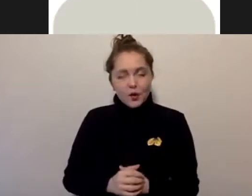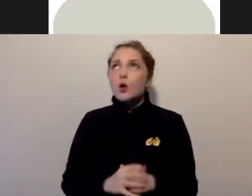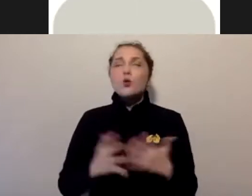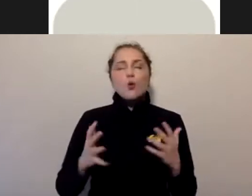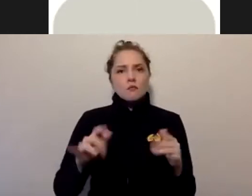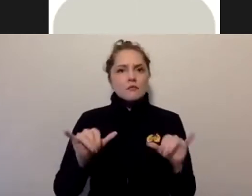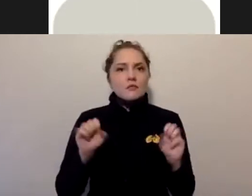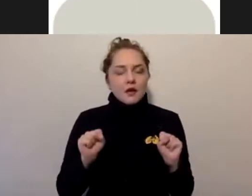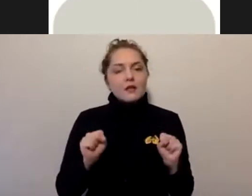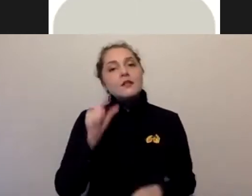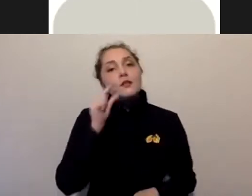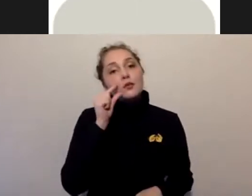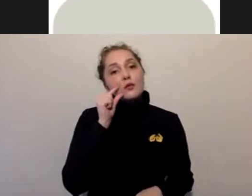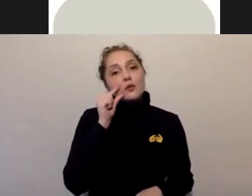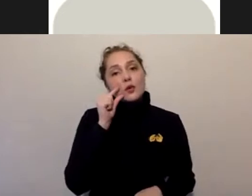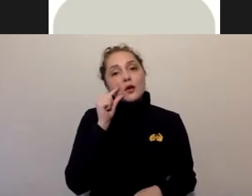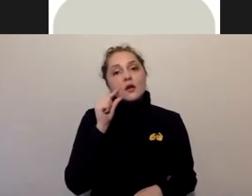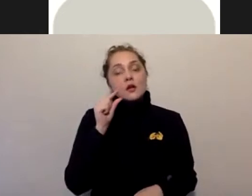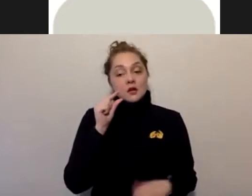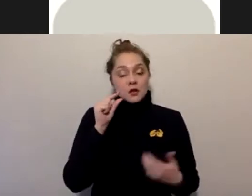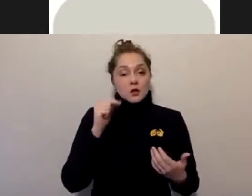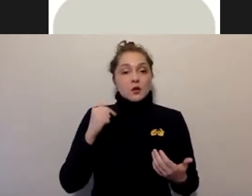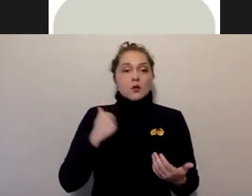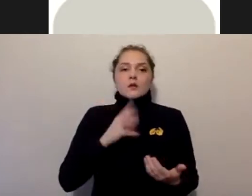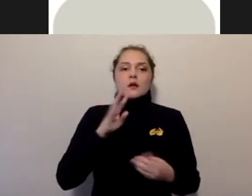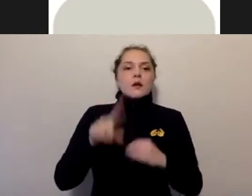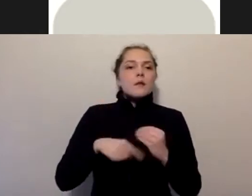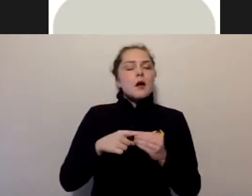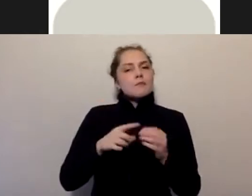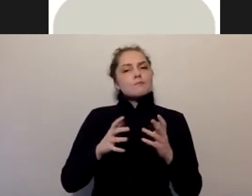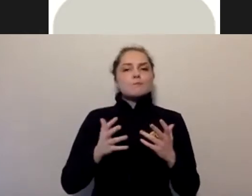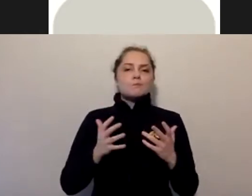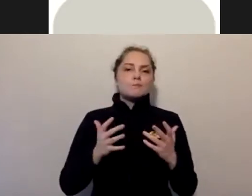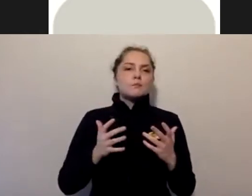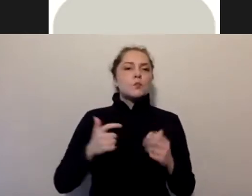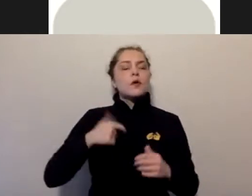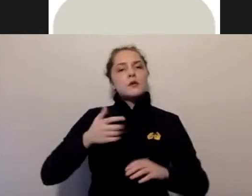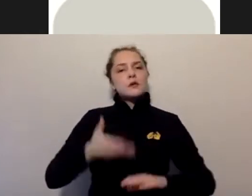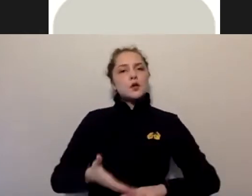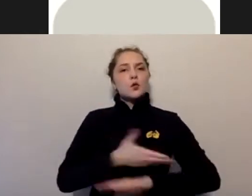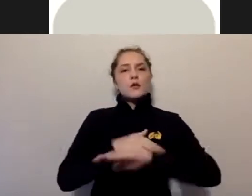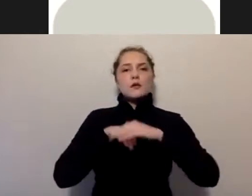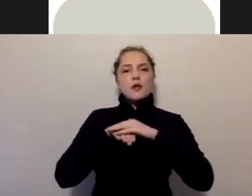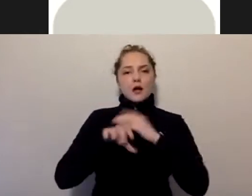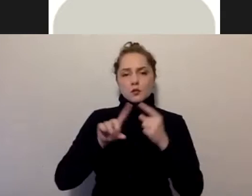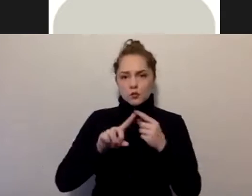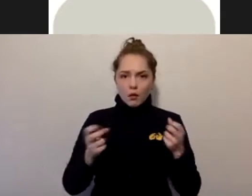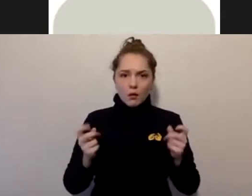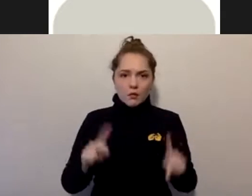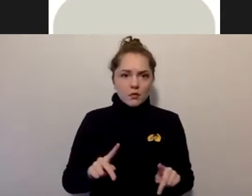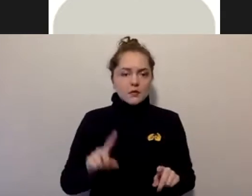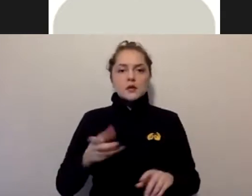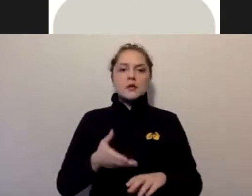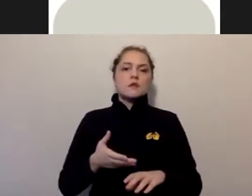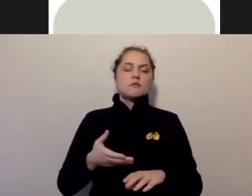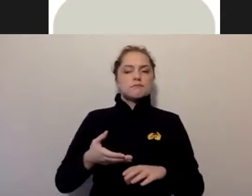yes, San Antonio, we're talking about the need to increase access to opportunity and increase